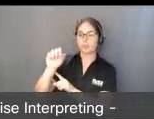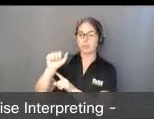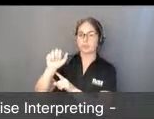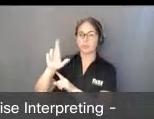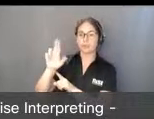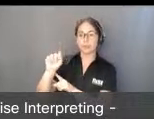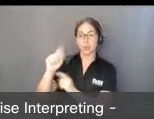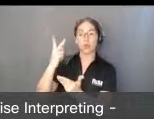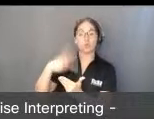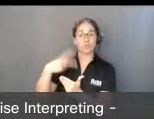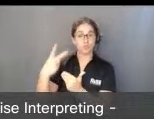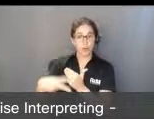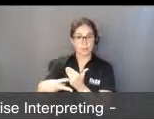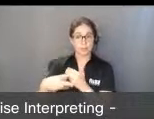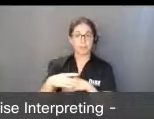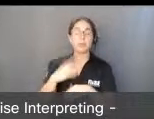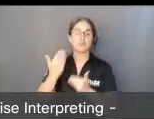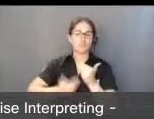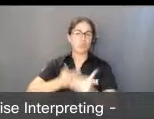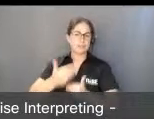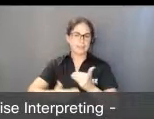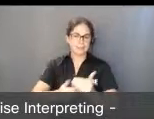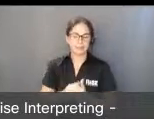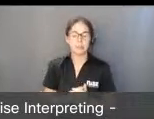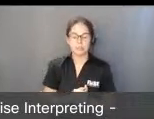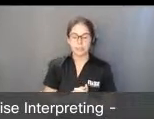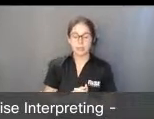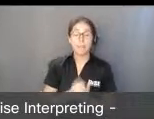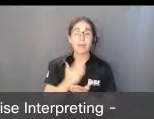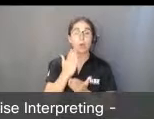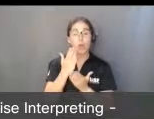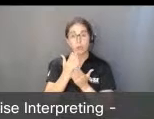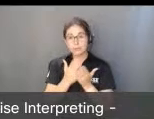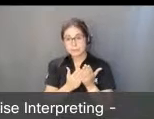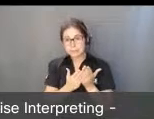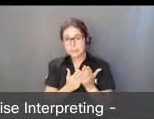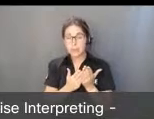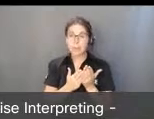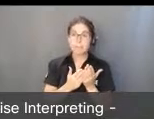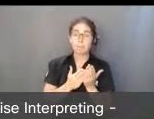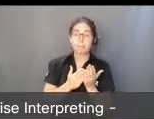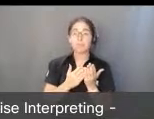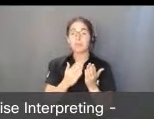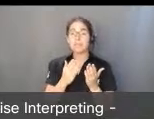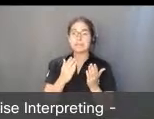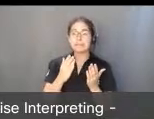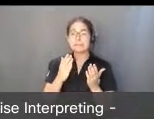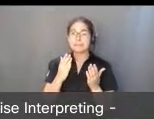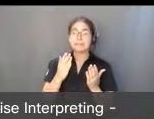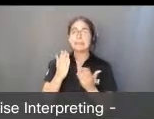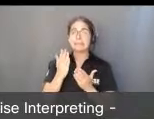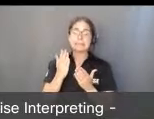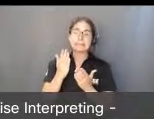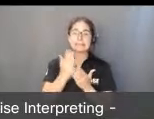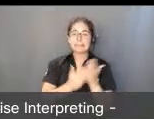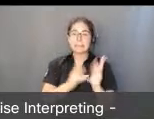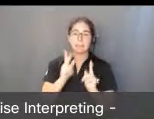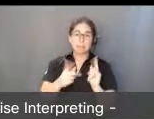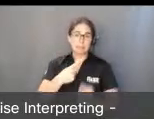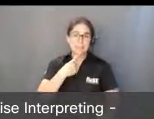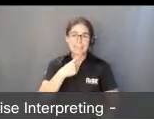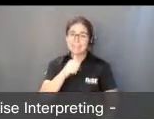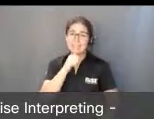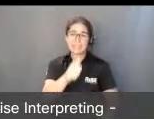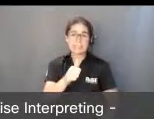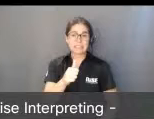There is some references out there that now is not necessarily the time to go straight into those